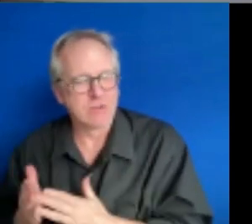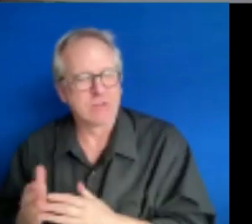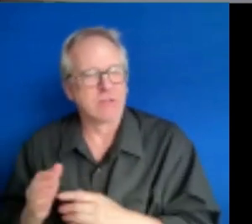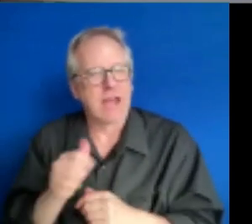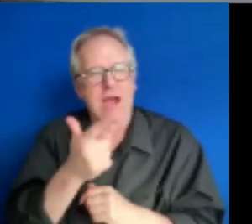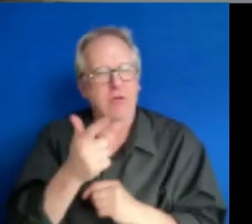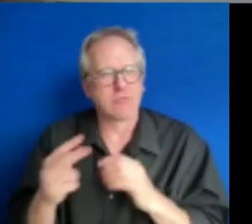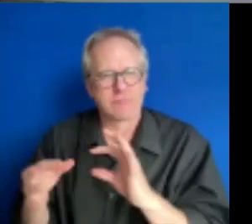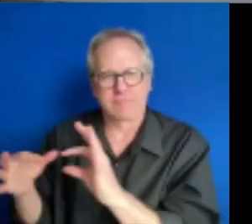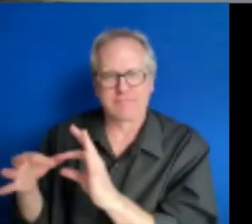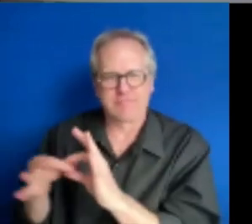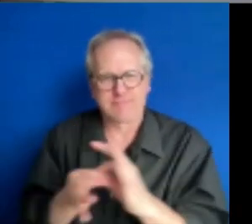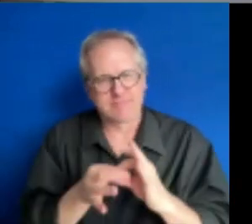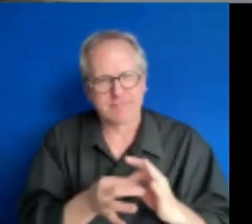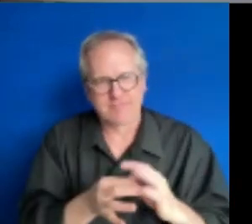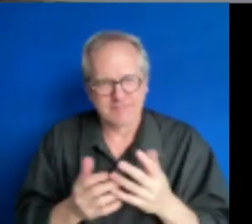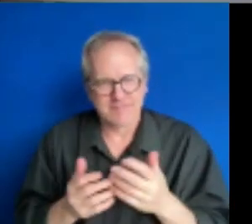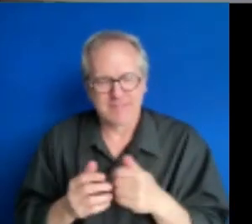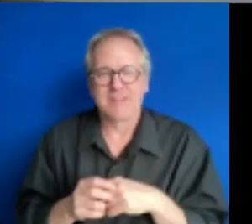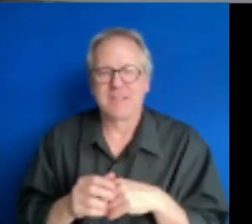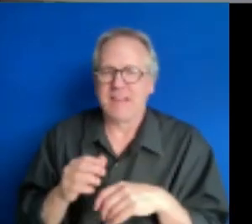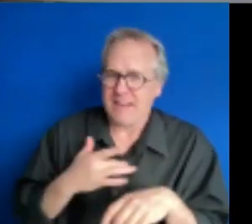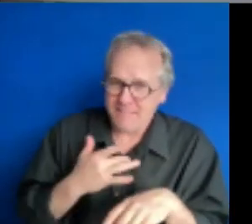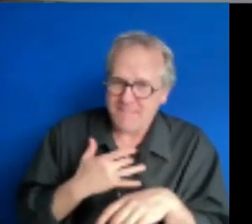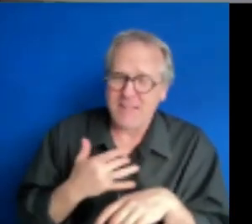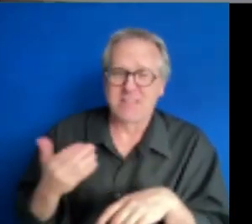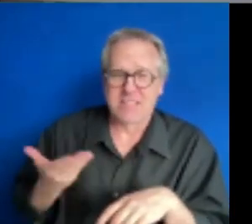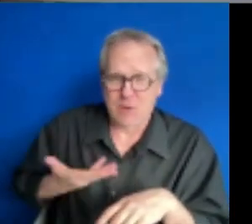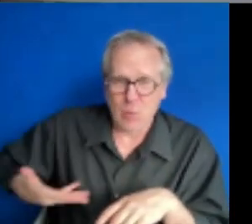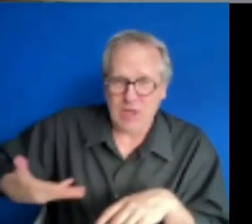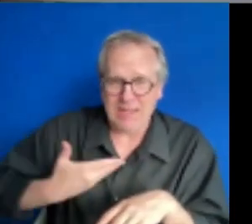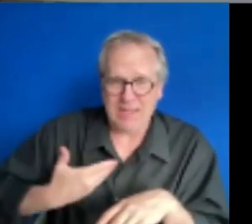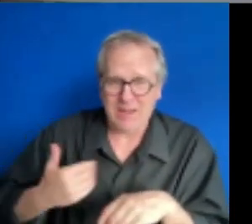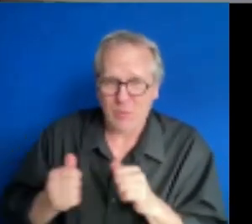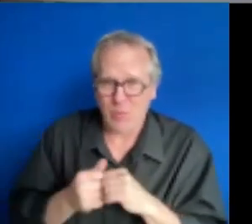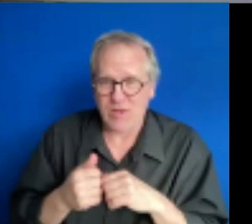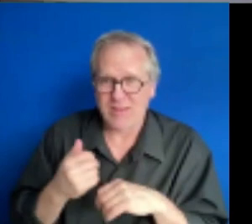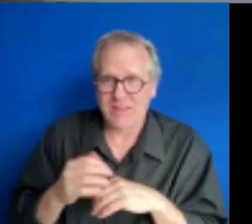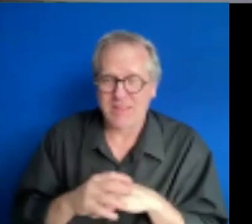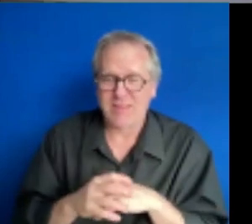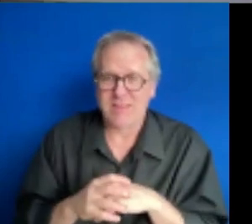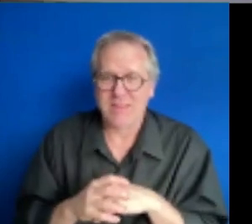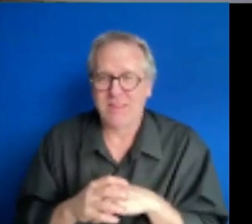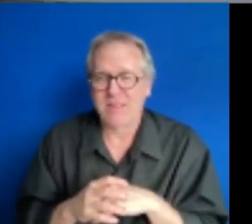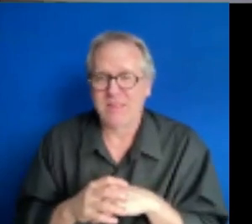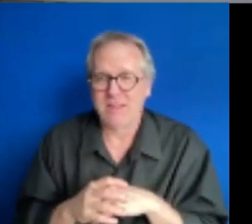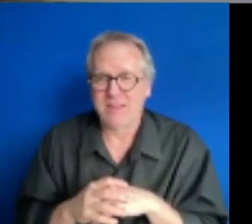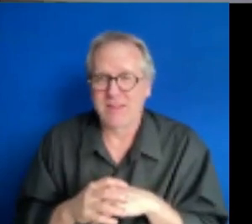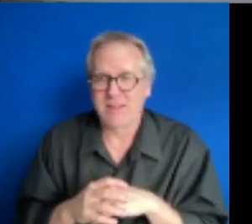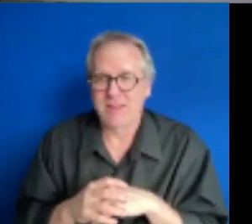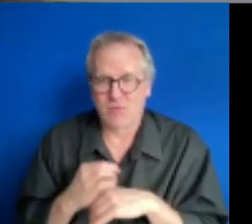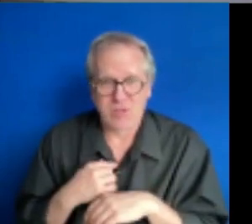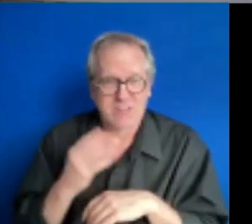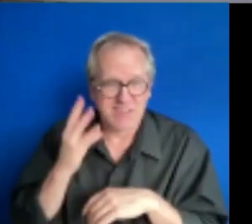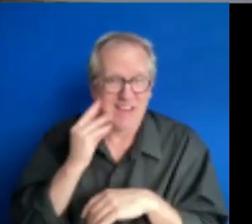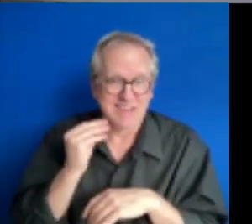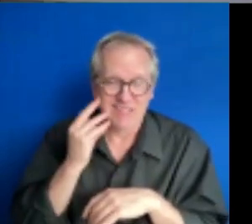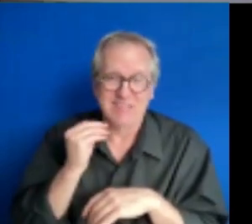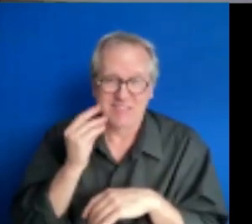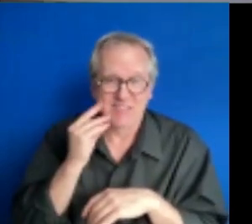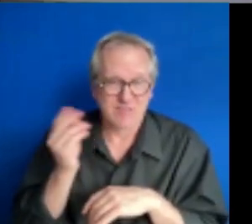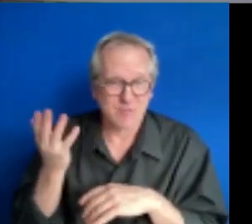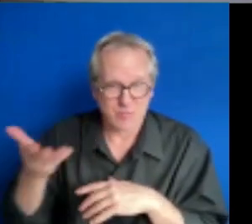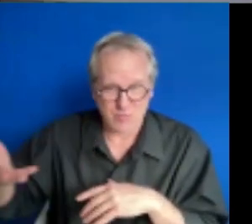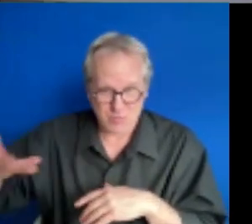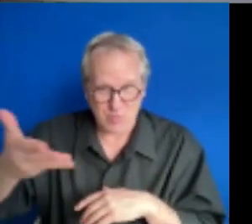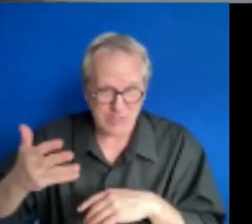but it feels like we who have experienced human rights violations. We who